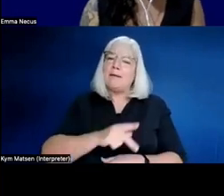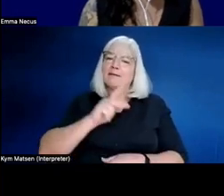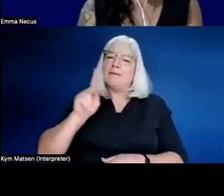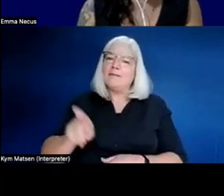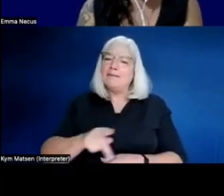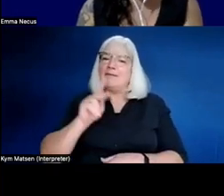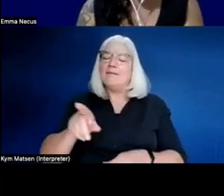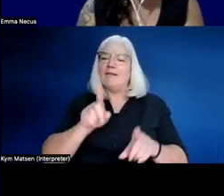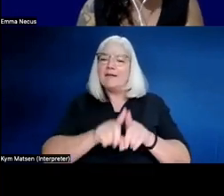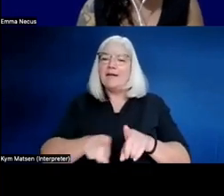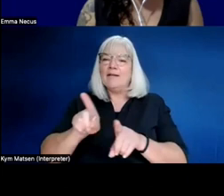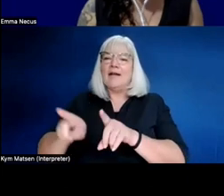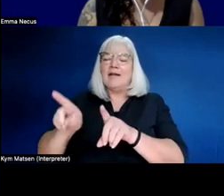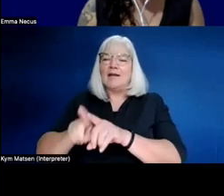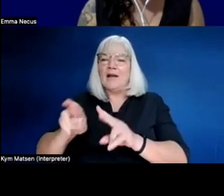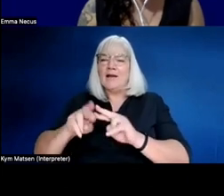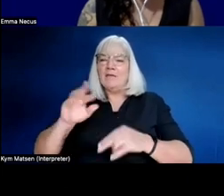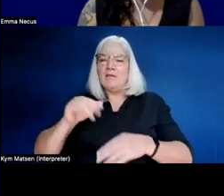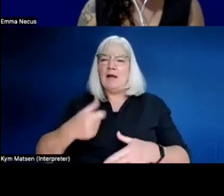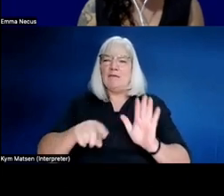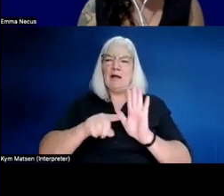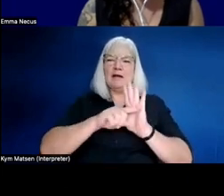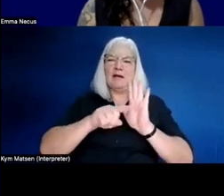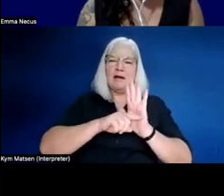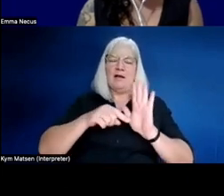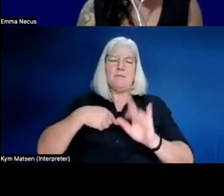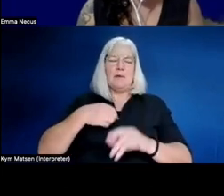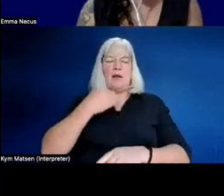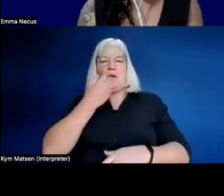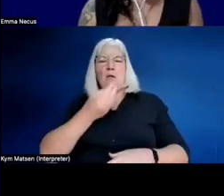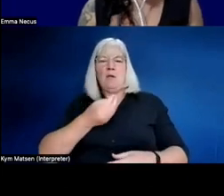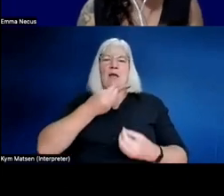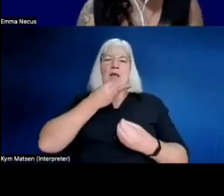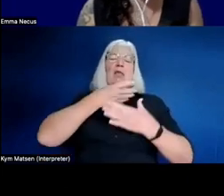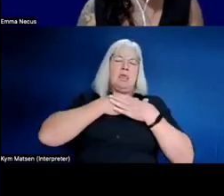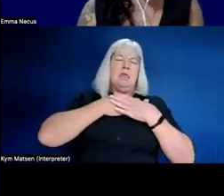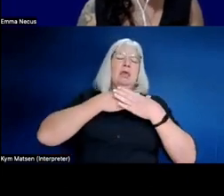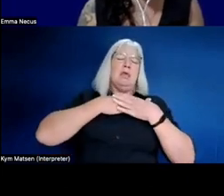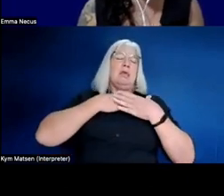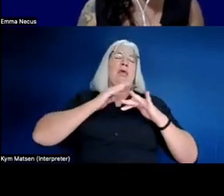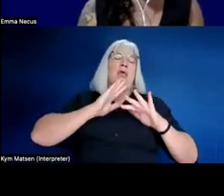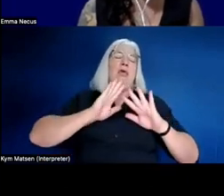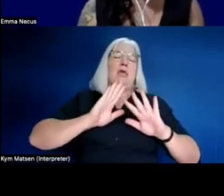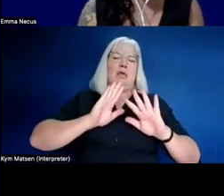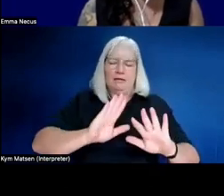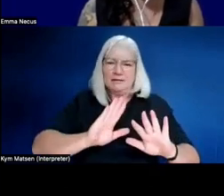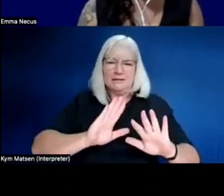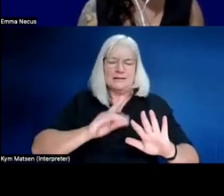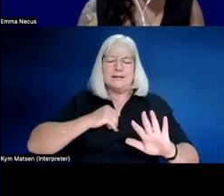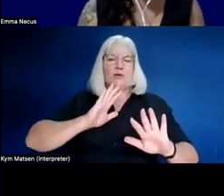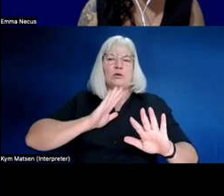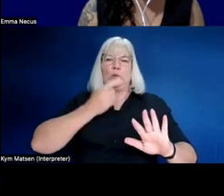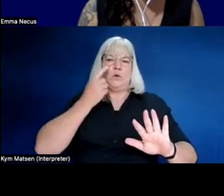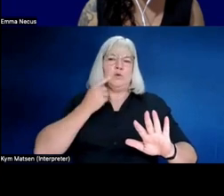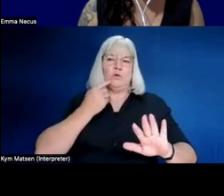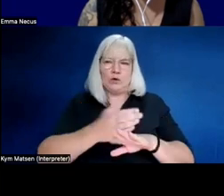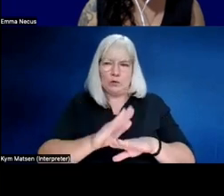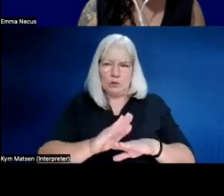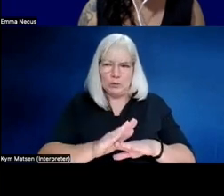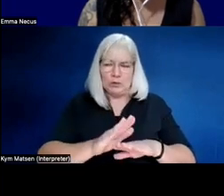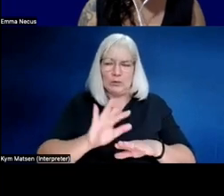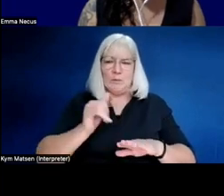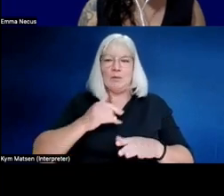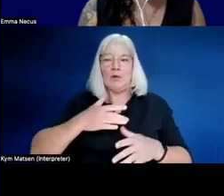meals, this might make you reluctant to try new foods. Or you might need to develop some oral skills so you can manage more complex foods,